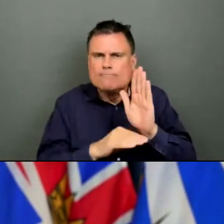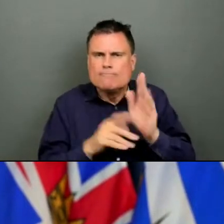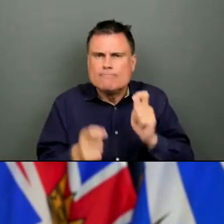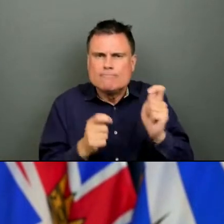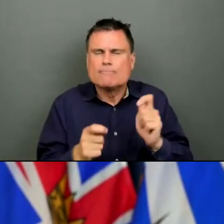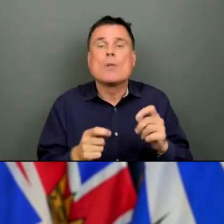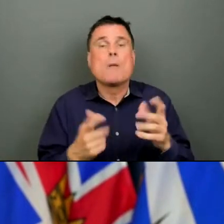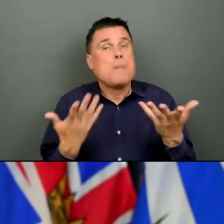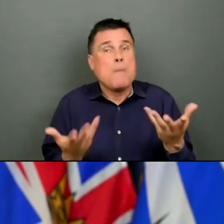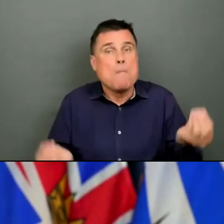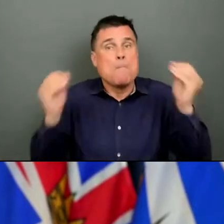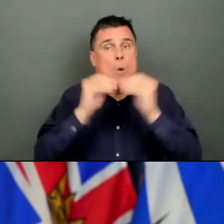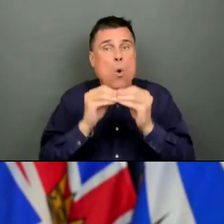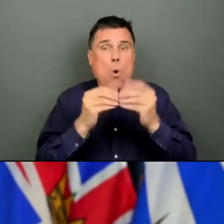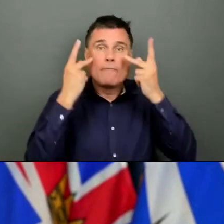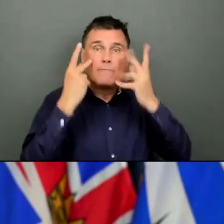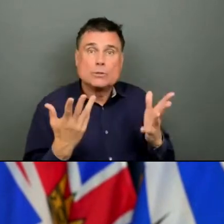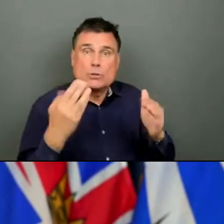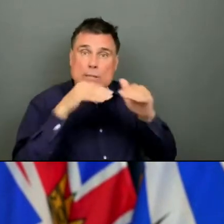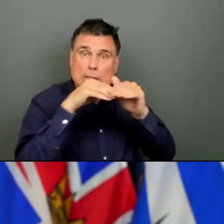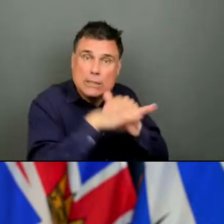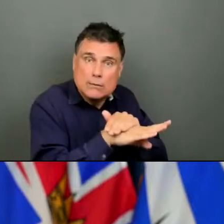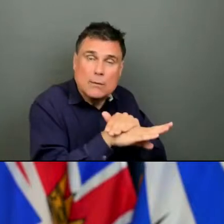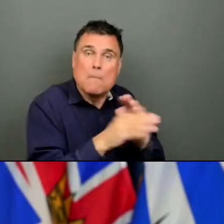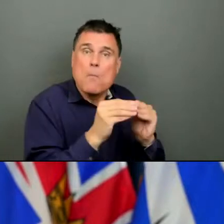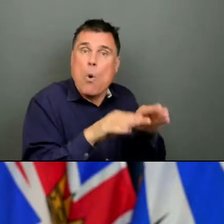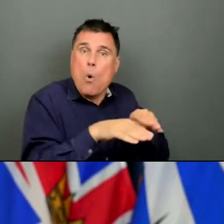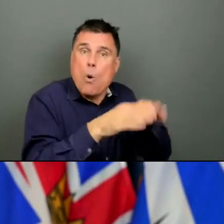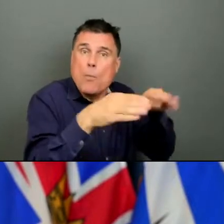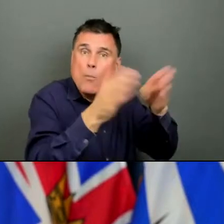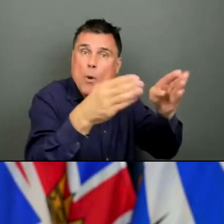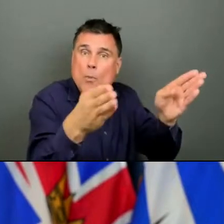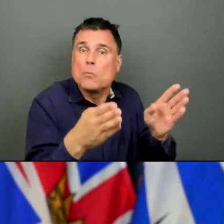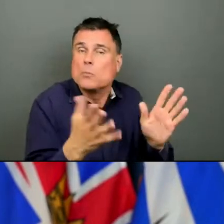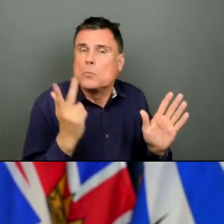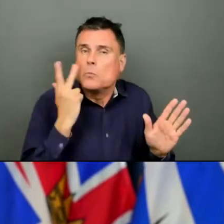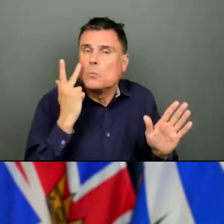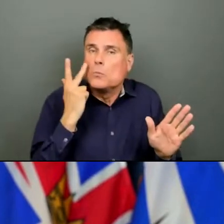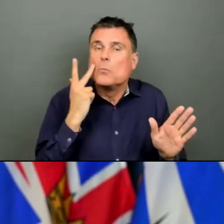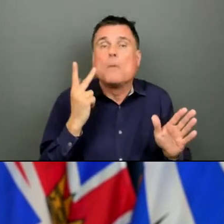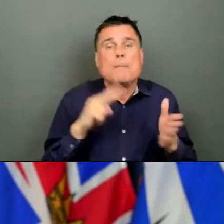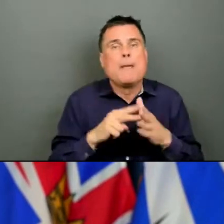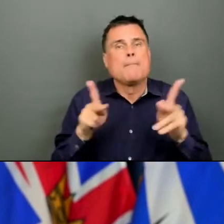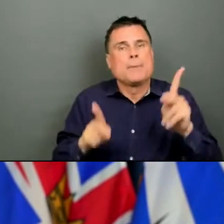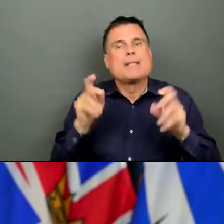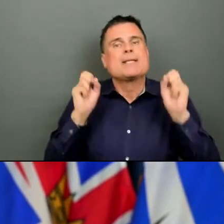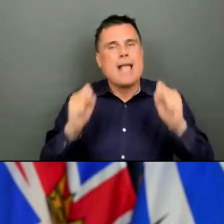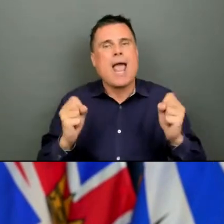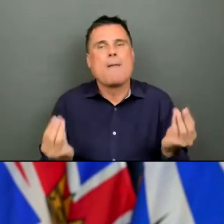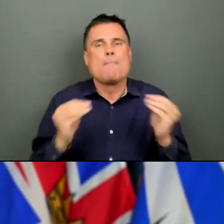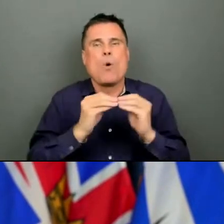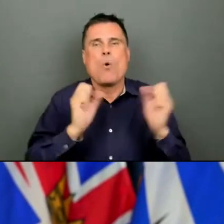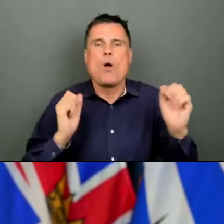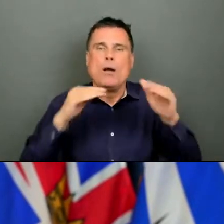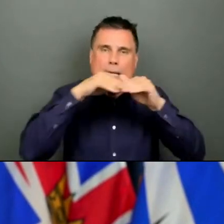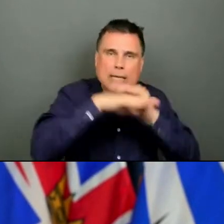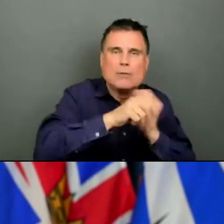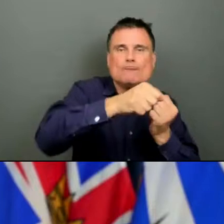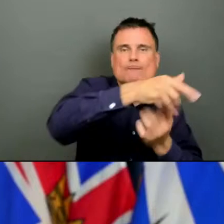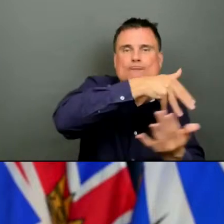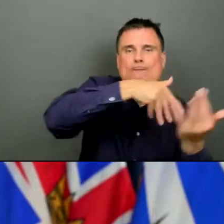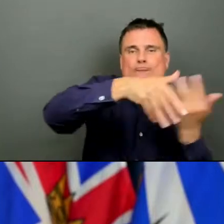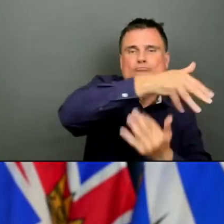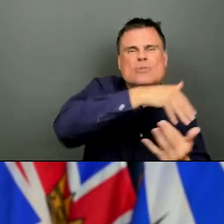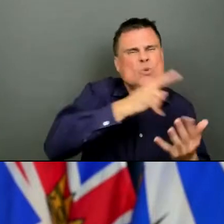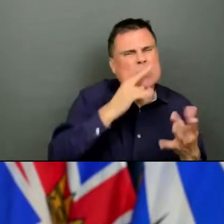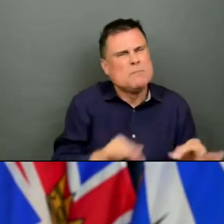the openness of long-term care so that people can engage in the social activity that's particularly important in long-term care,